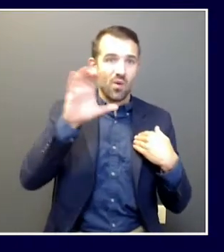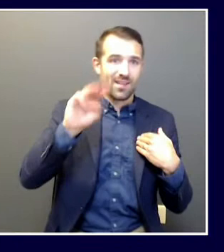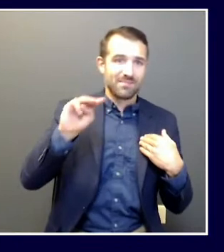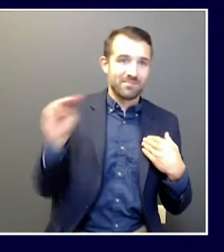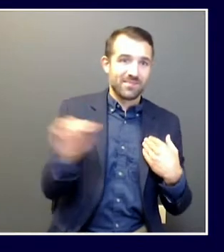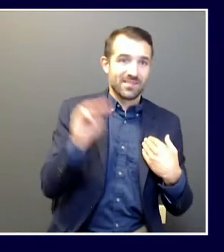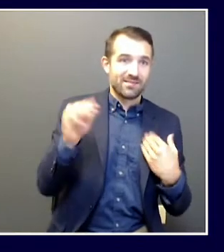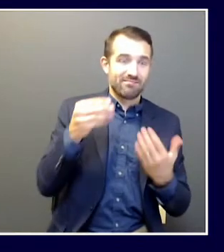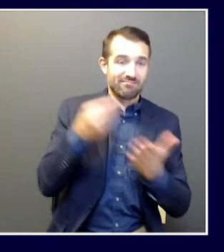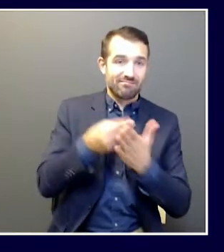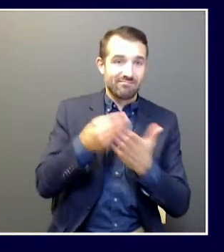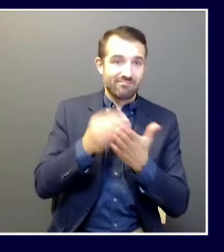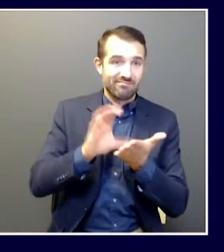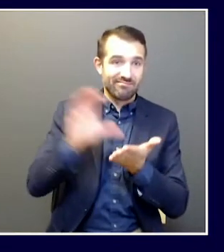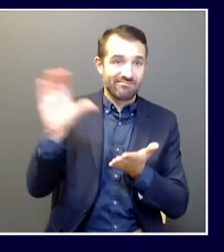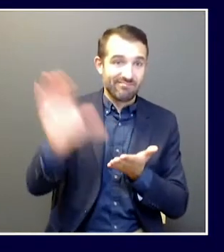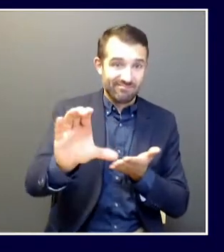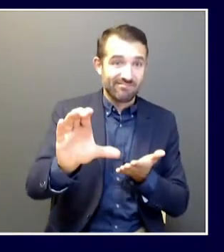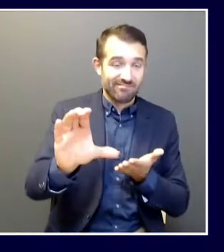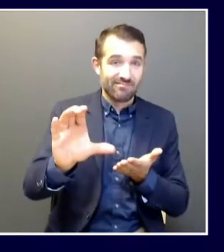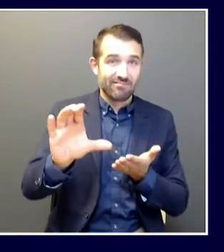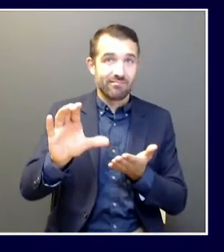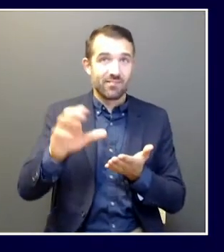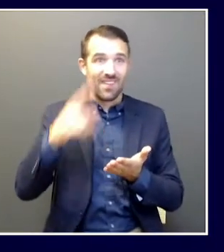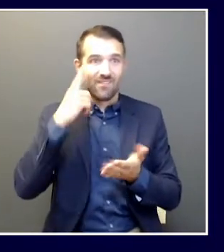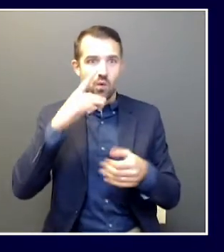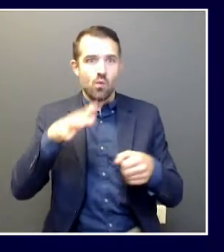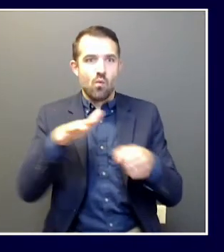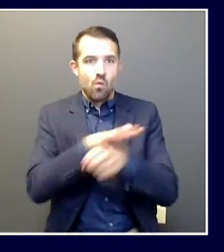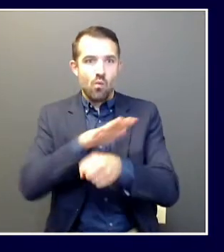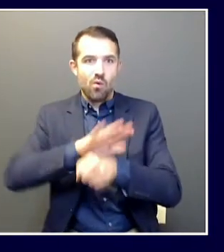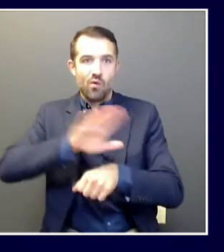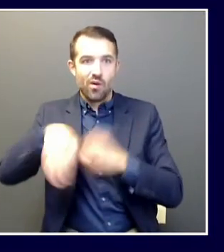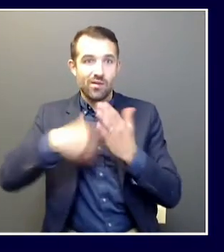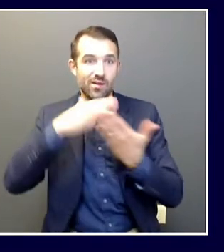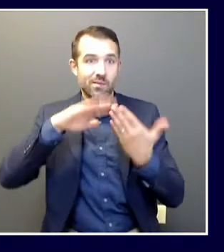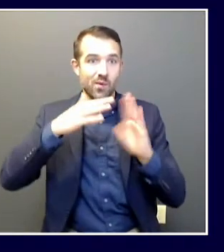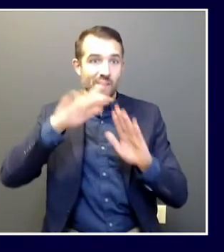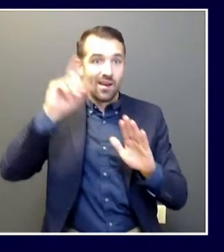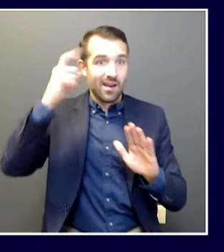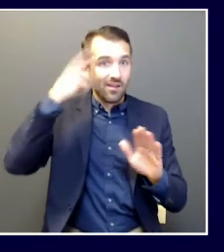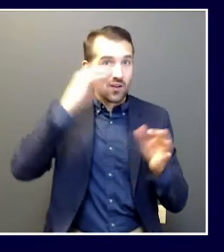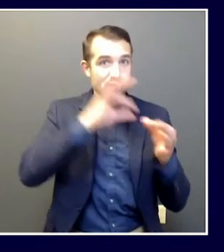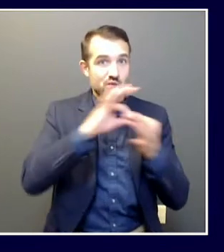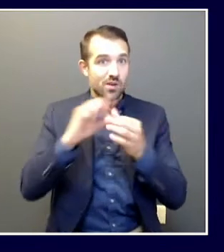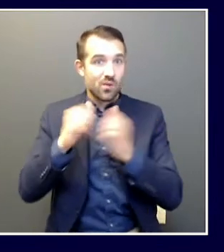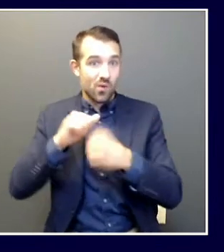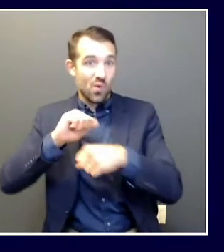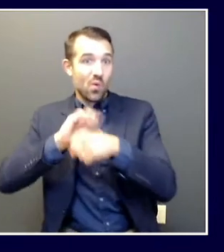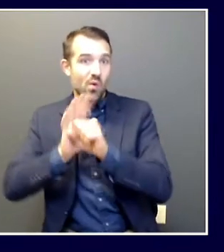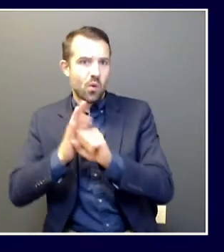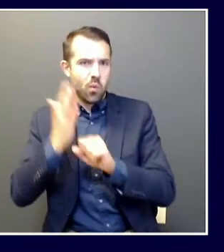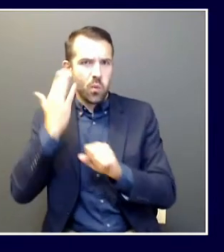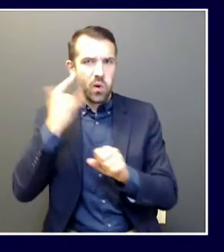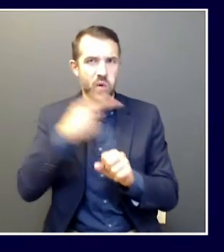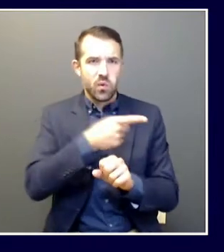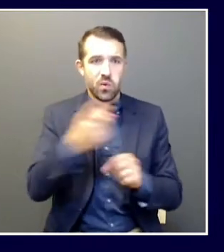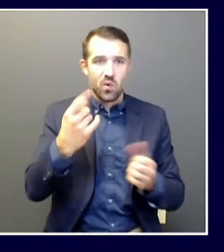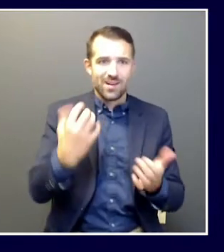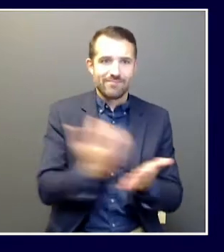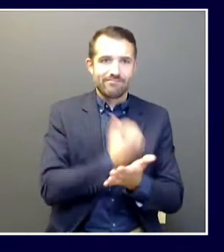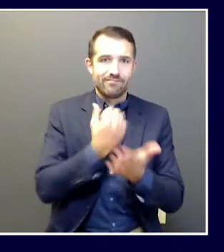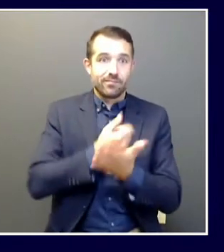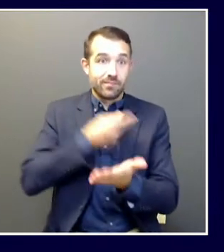COVID-related activities. So we do hope that our municipalities look at the new opportunities that are out there, including sources of funding that can help